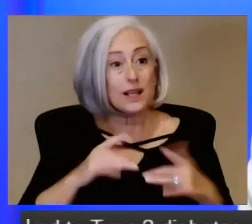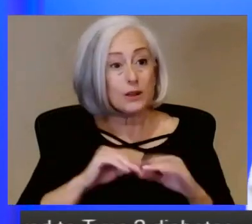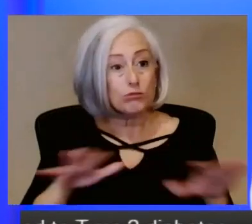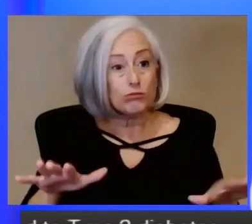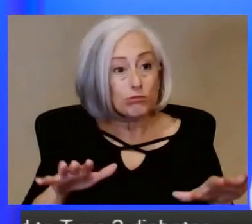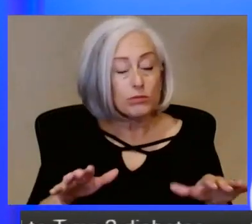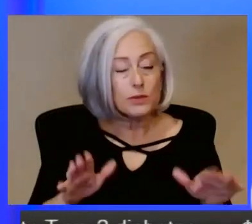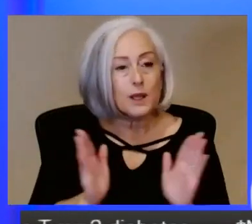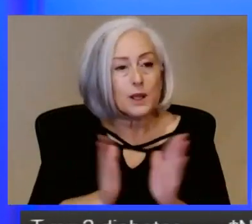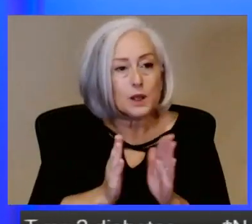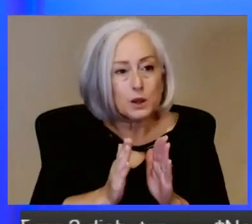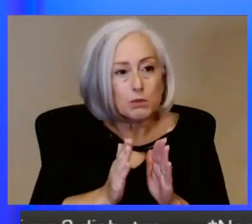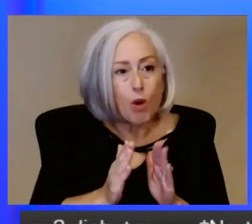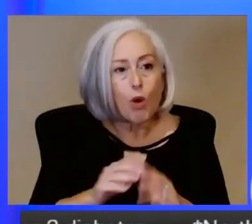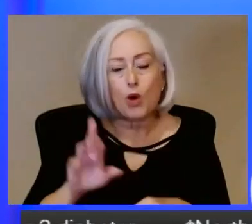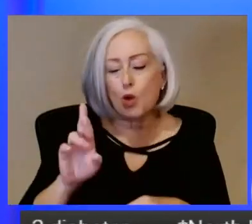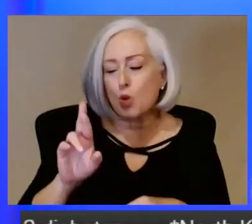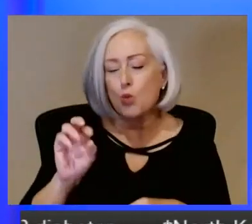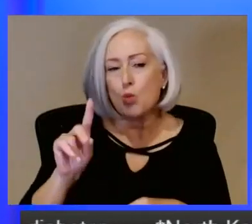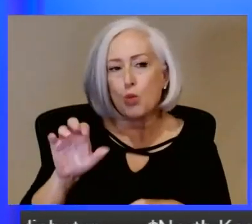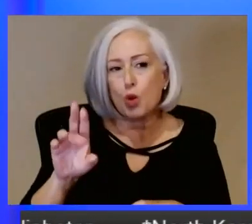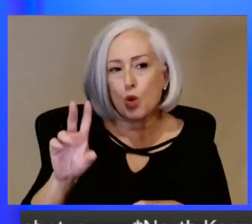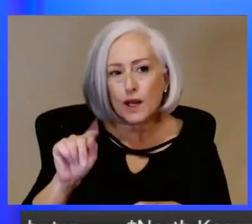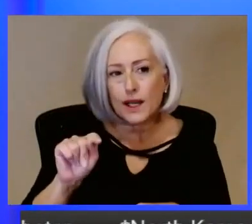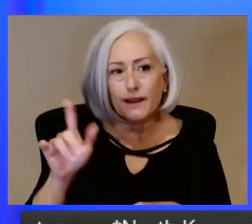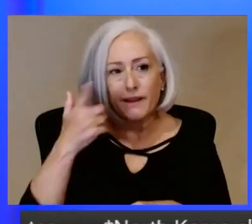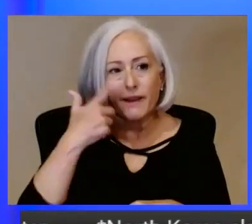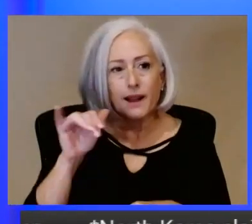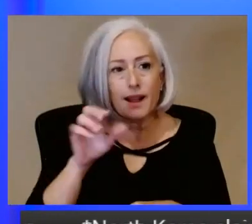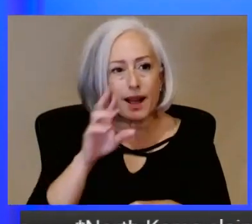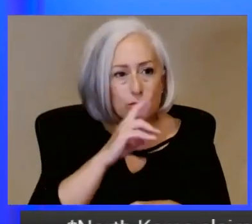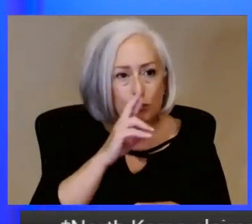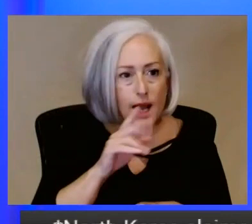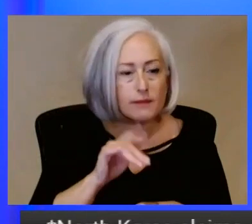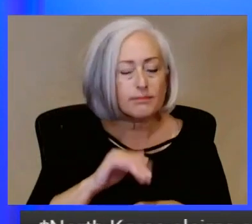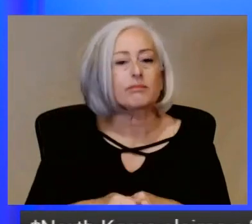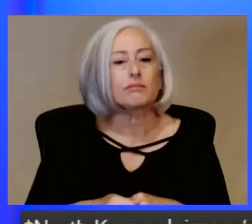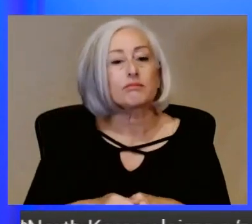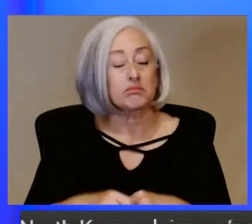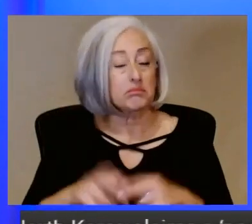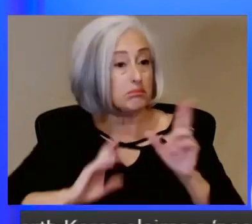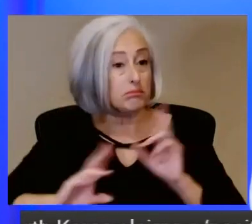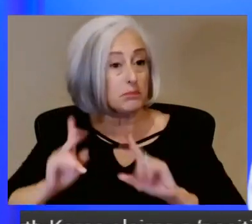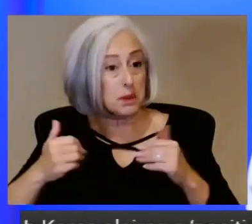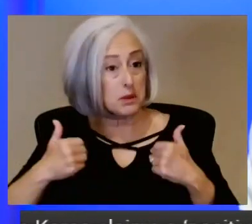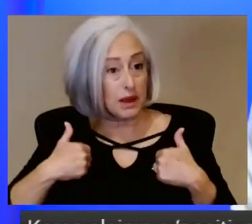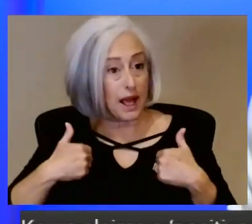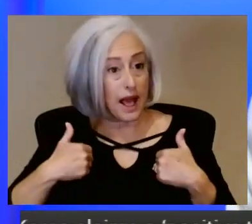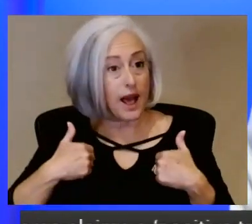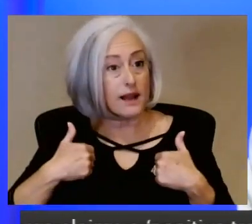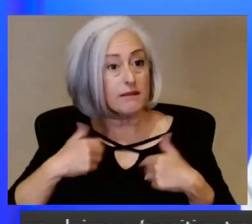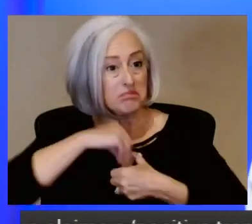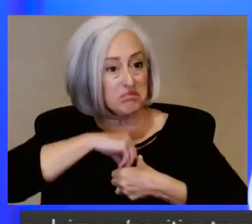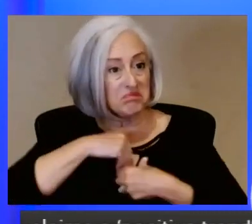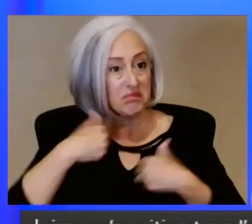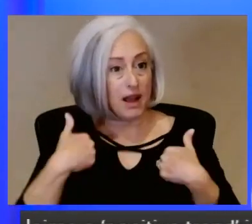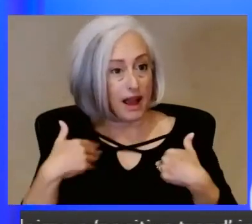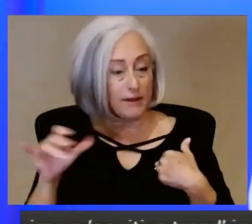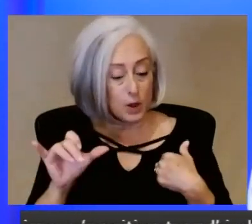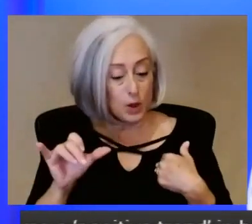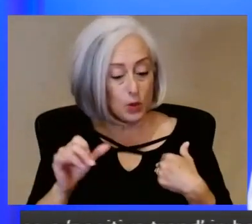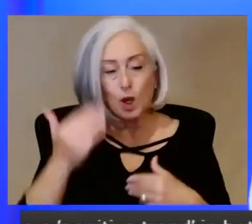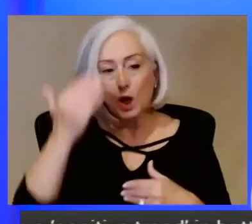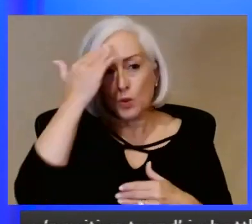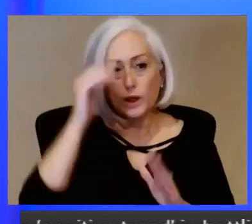incidental hosts just as monkeys can. We know that there have been cases in the United States before. We know that in July